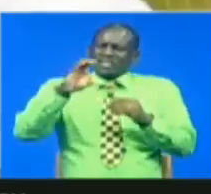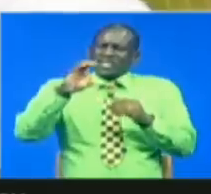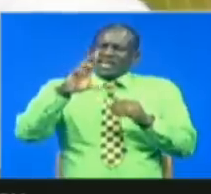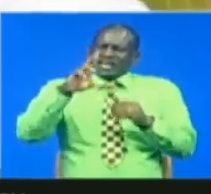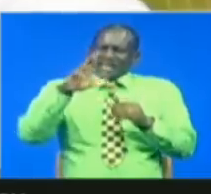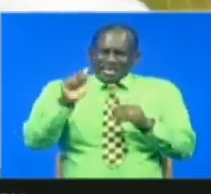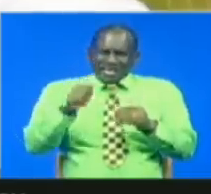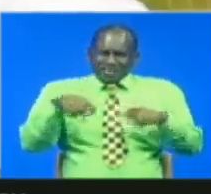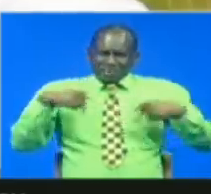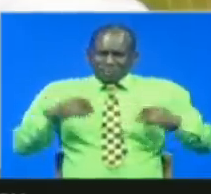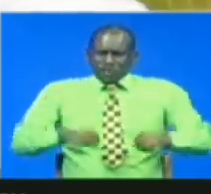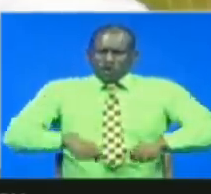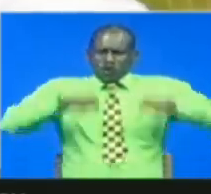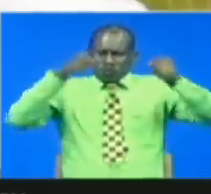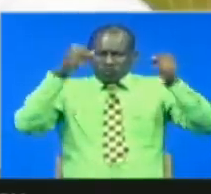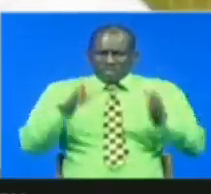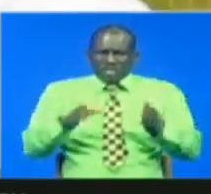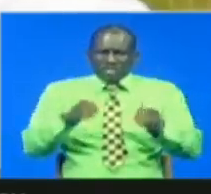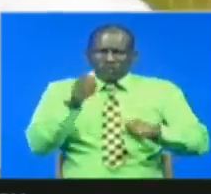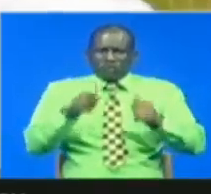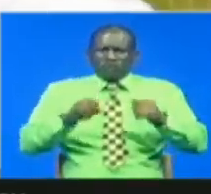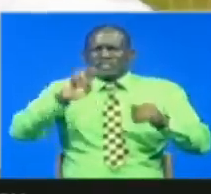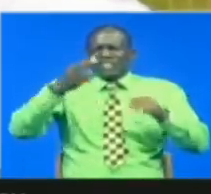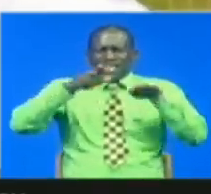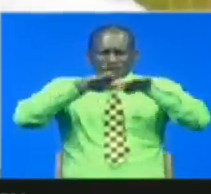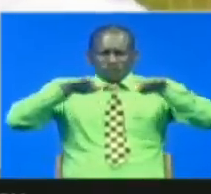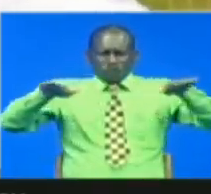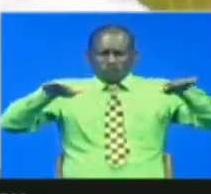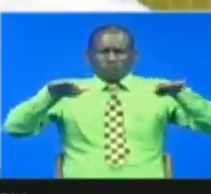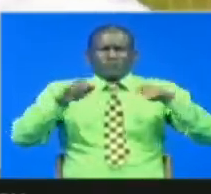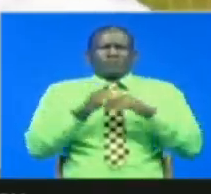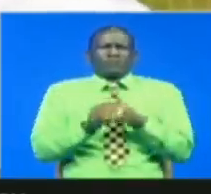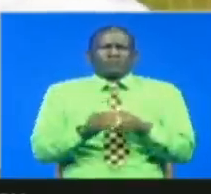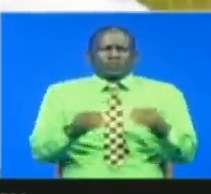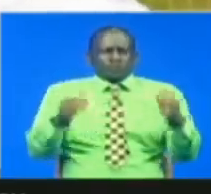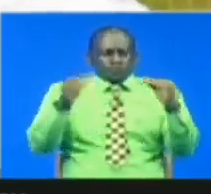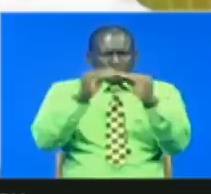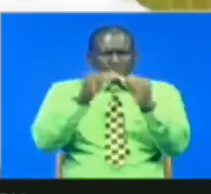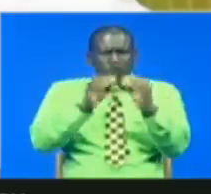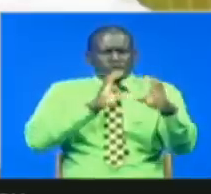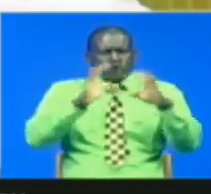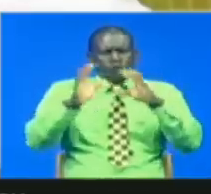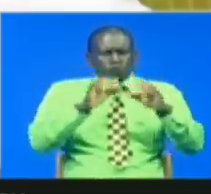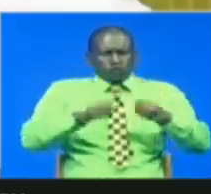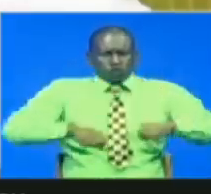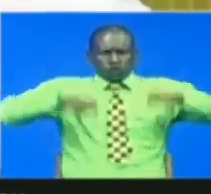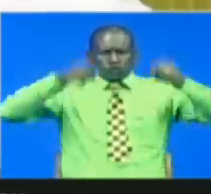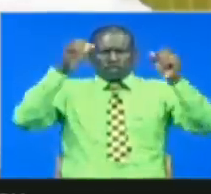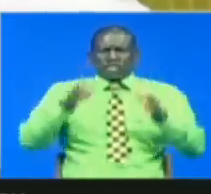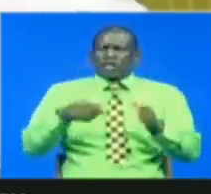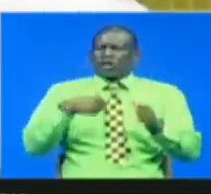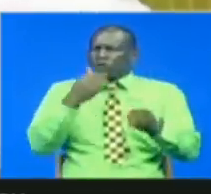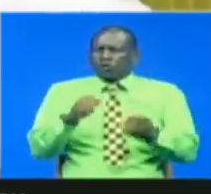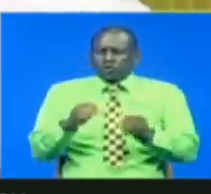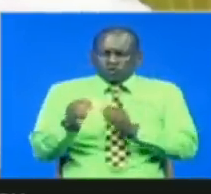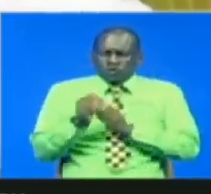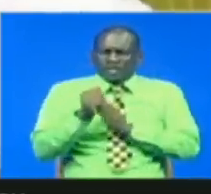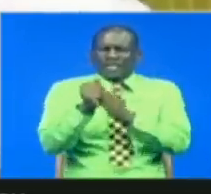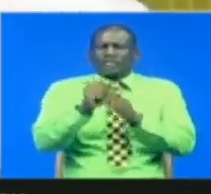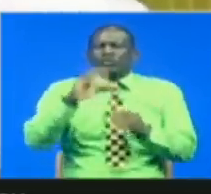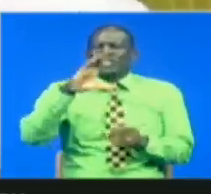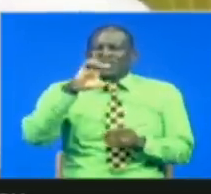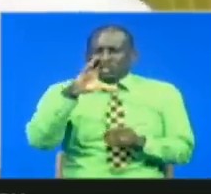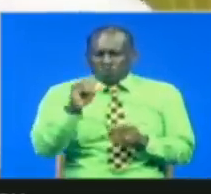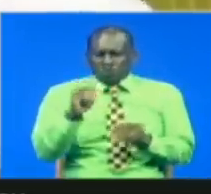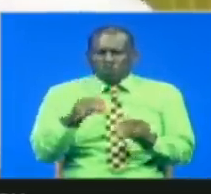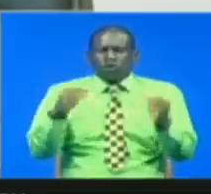the offices, which was on second floor. We met the communication guy who was supposed to link us to the CEO. Then we